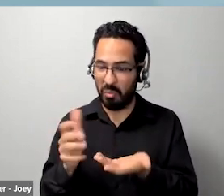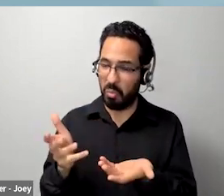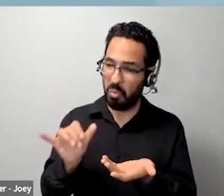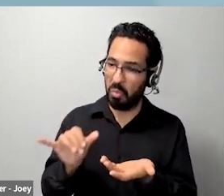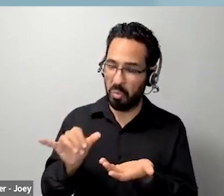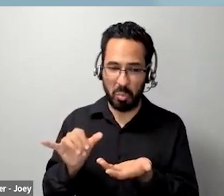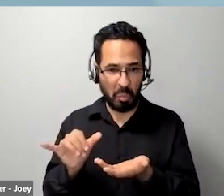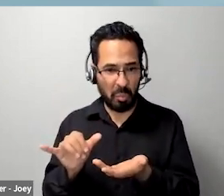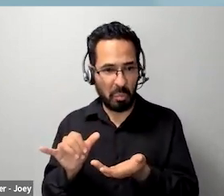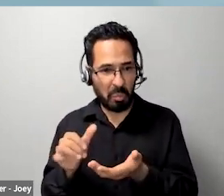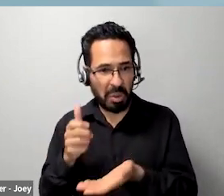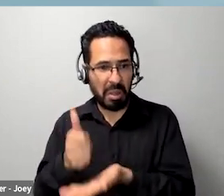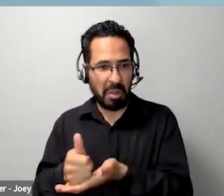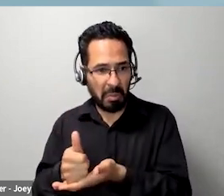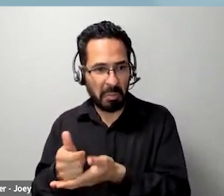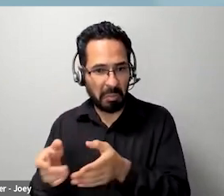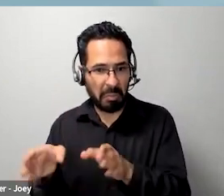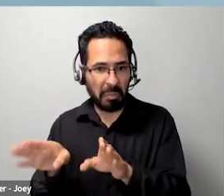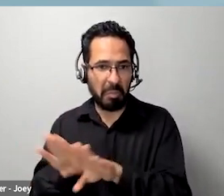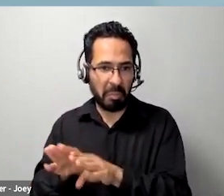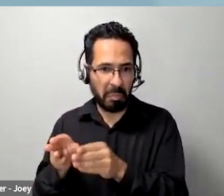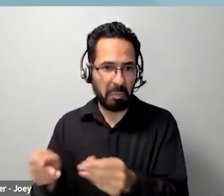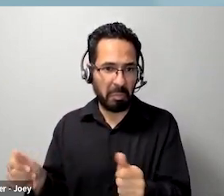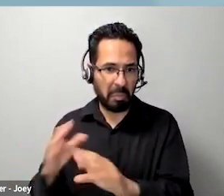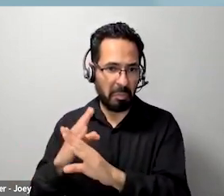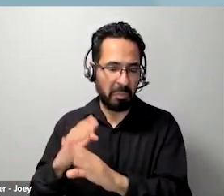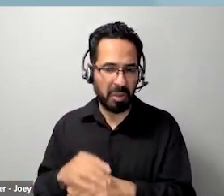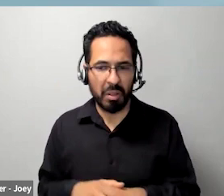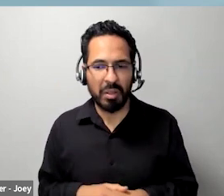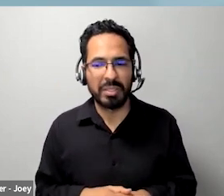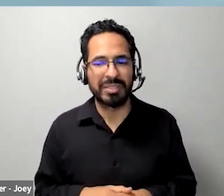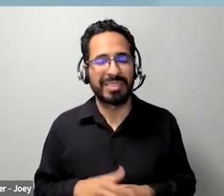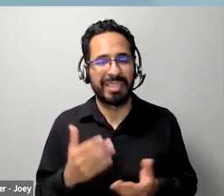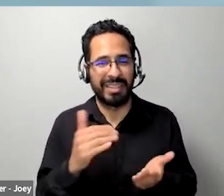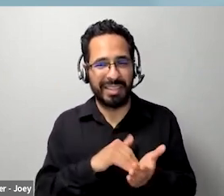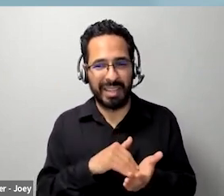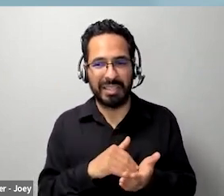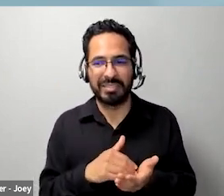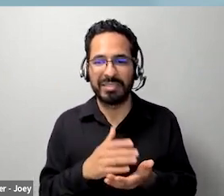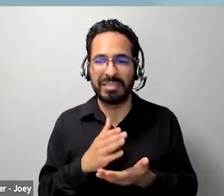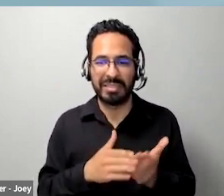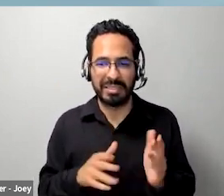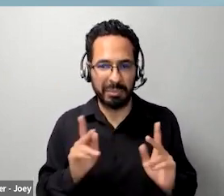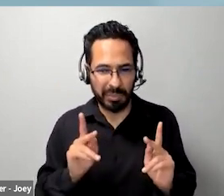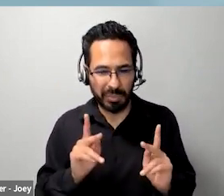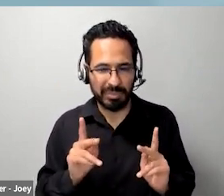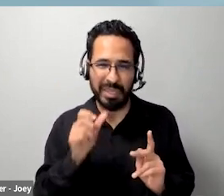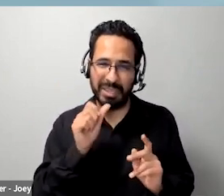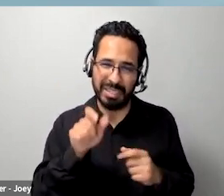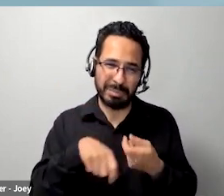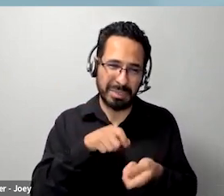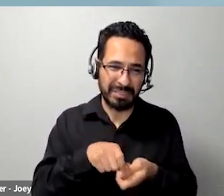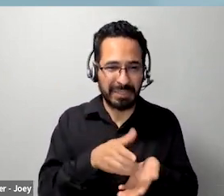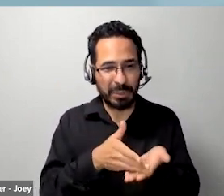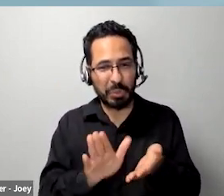it's not always going to be the case that folks are specifically trying to exclude people. It's